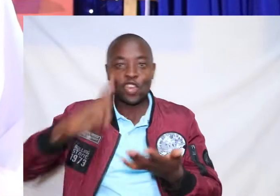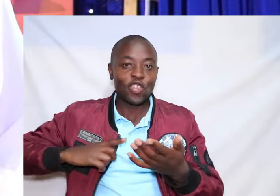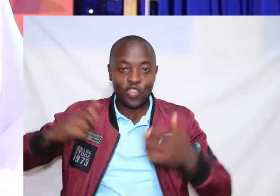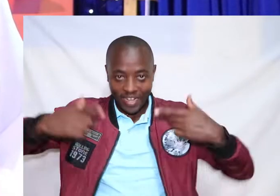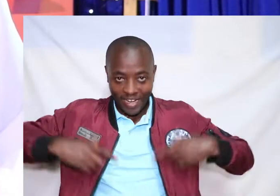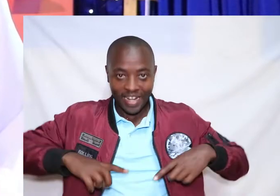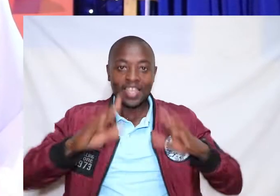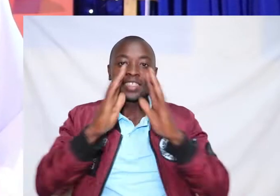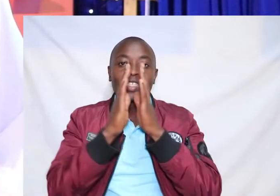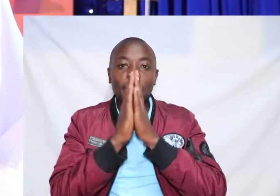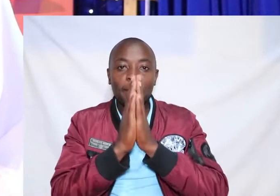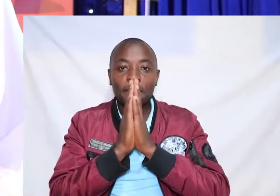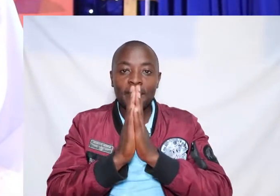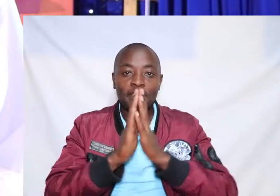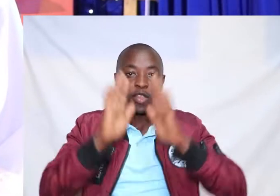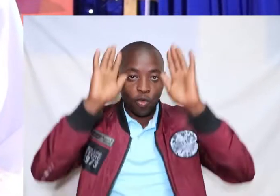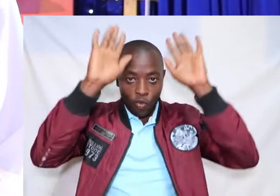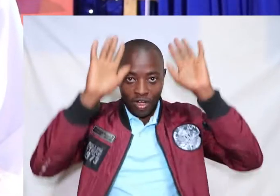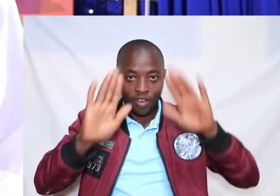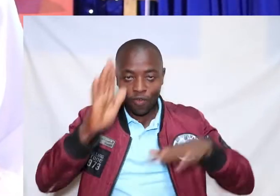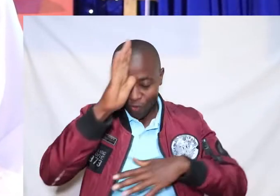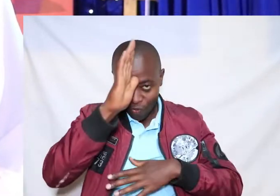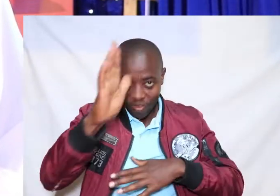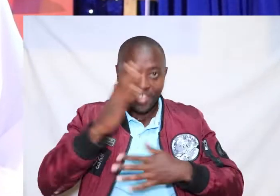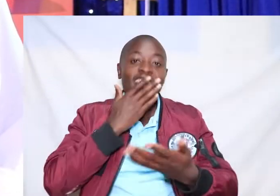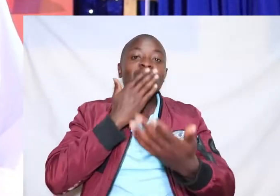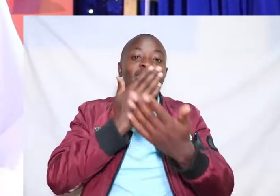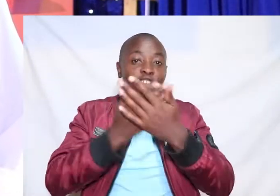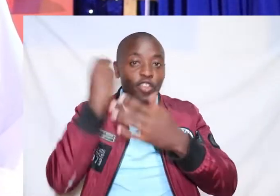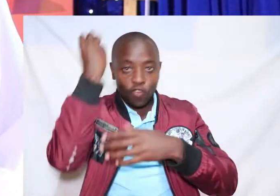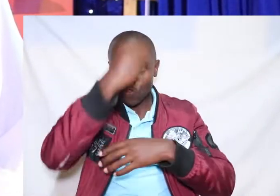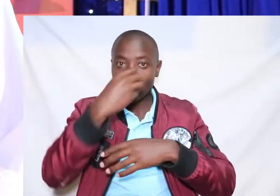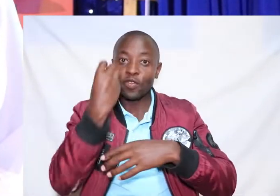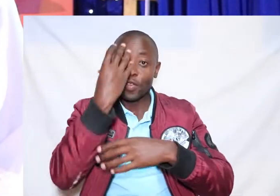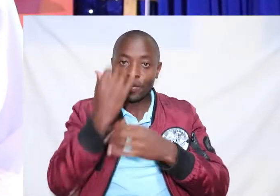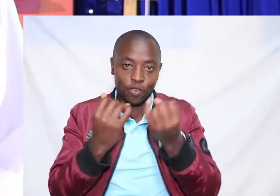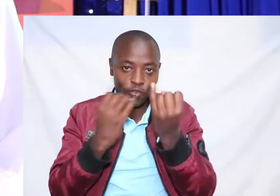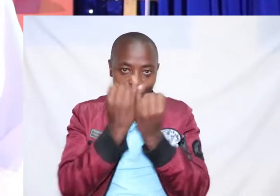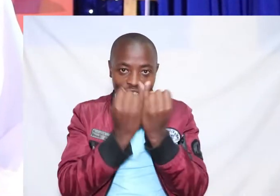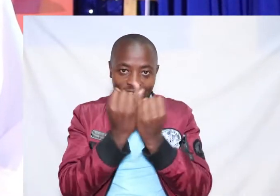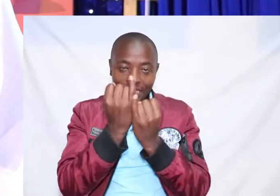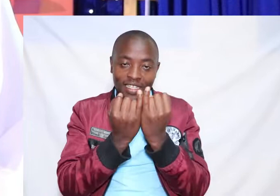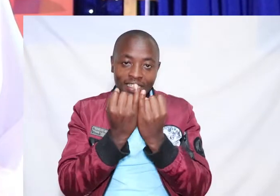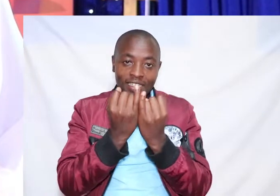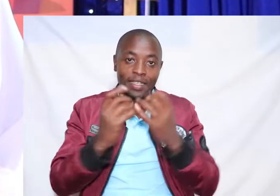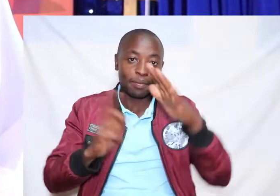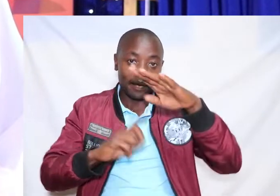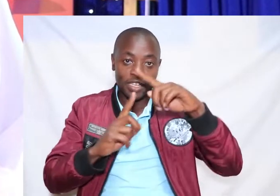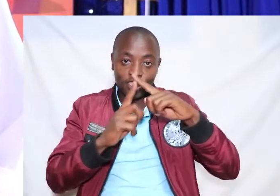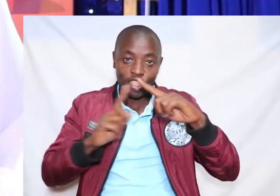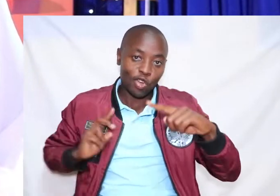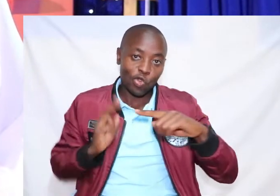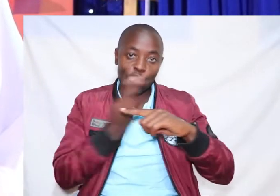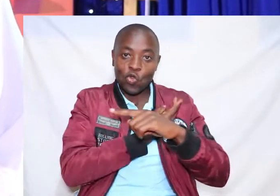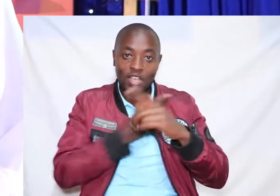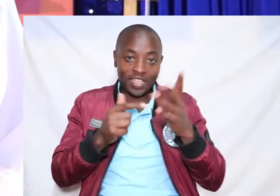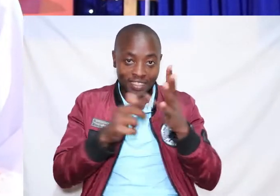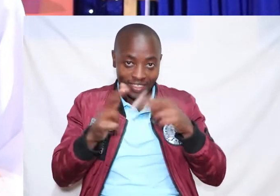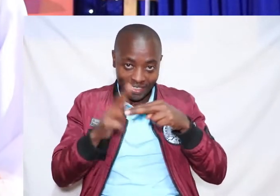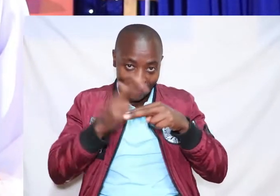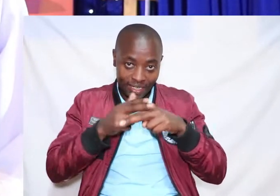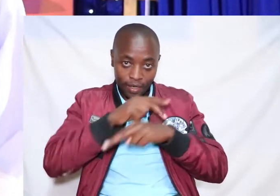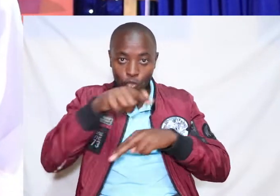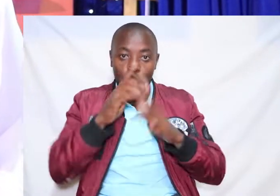Let us pray. Gracious Father, we thank you for this beautiful Saturday morning. Minister to us. In Jesus' name we